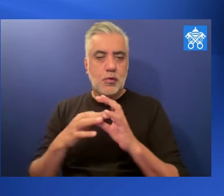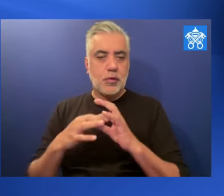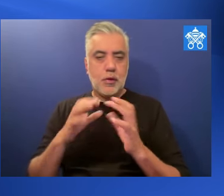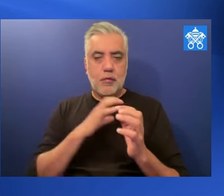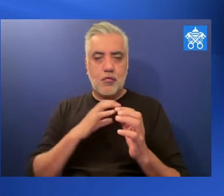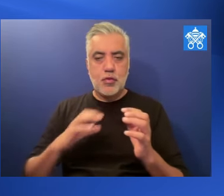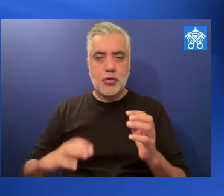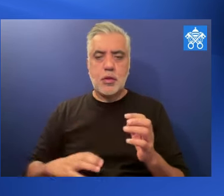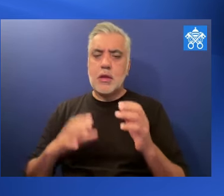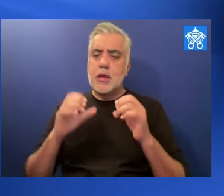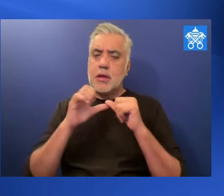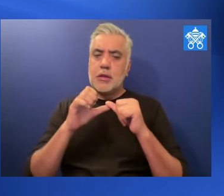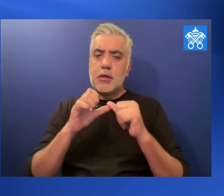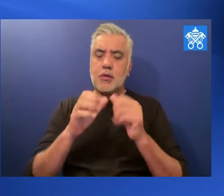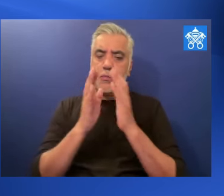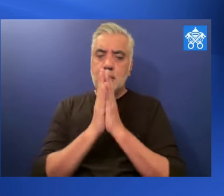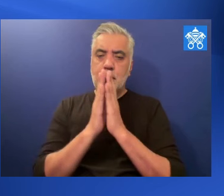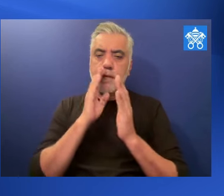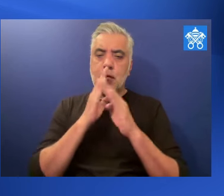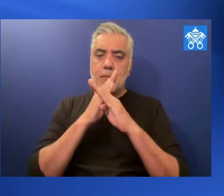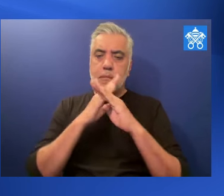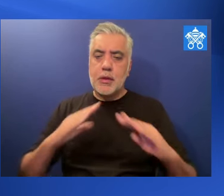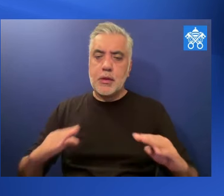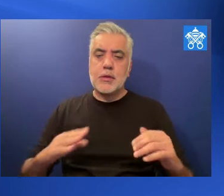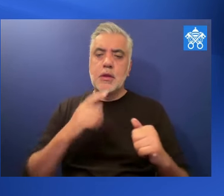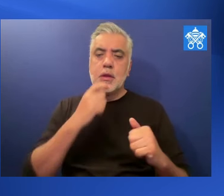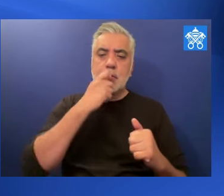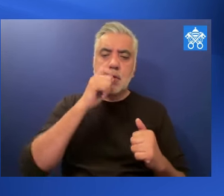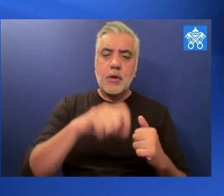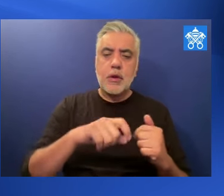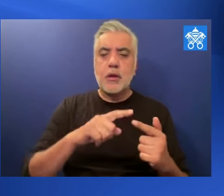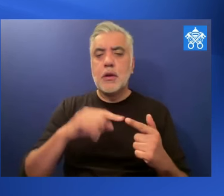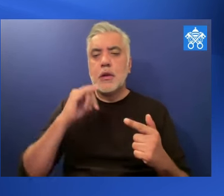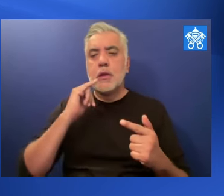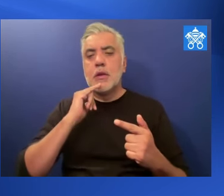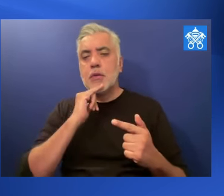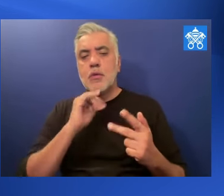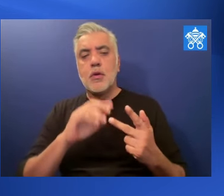in Israel, in Palestine, and in many other parts of the world.